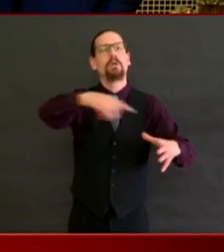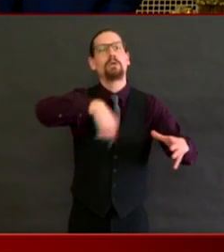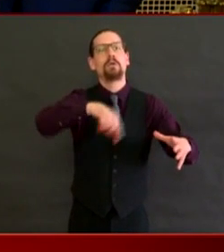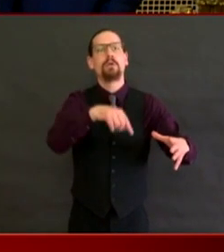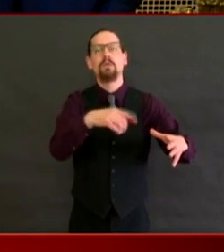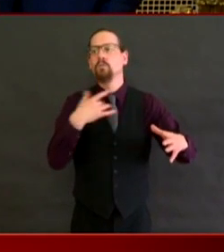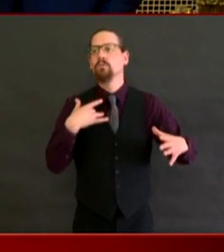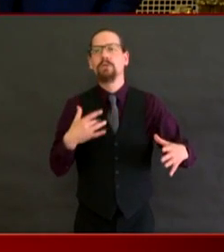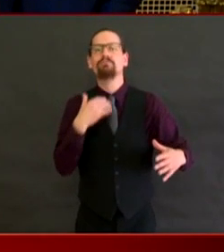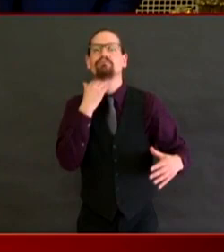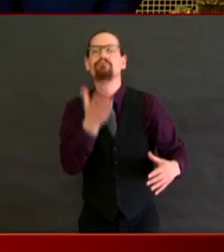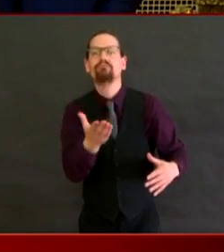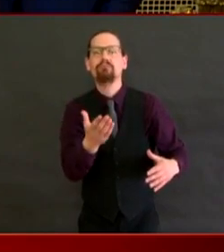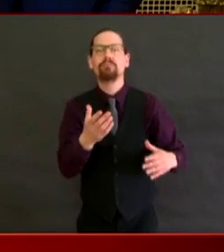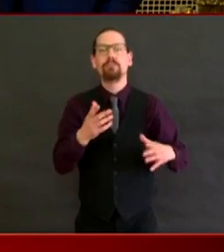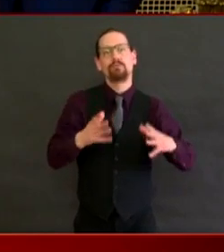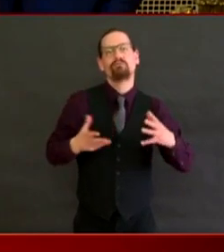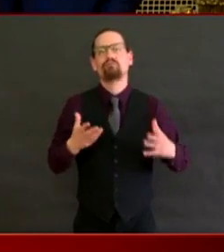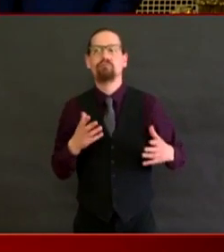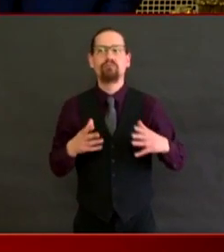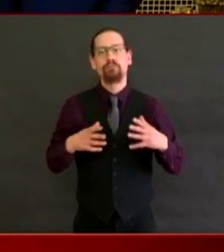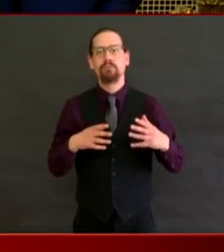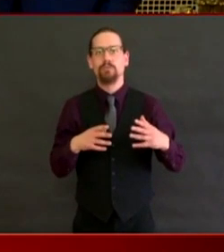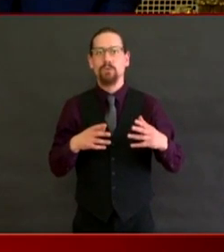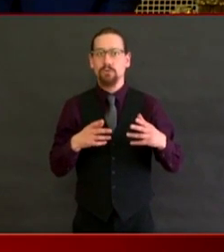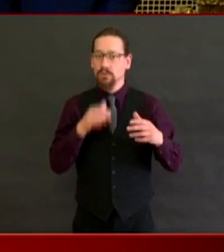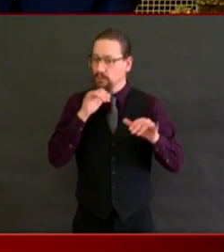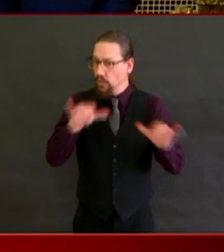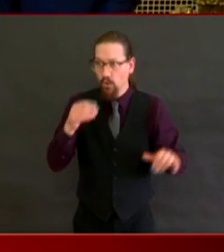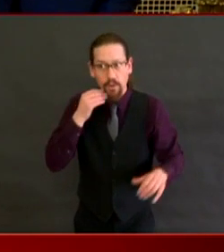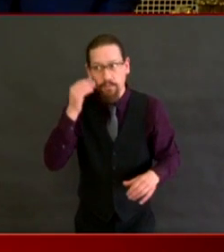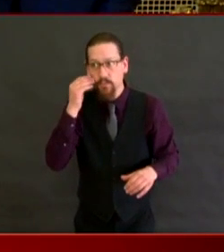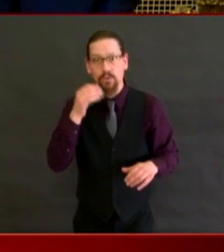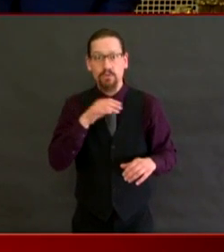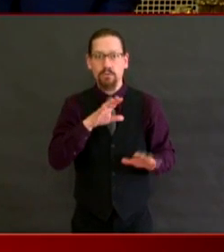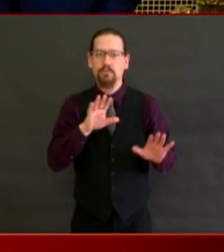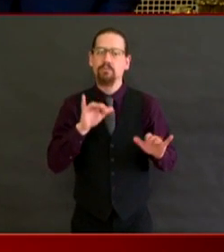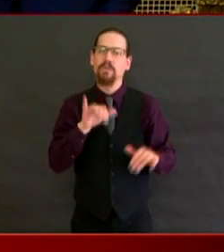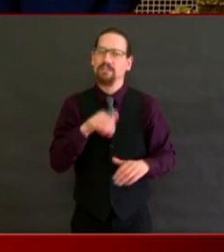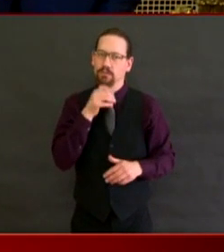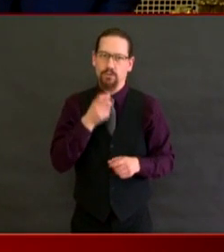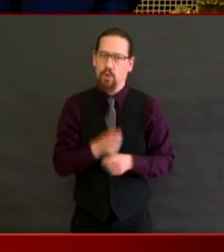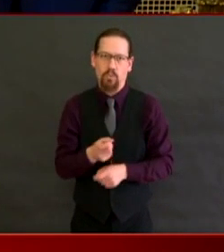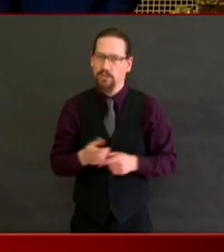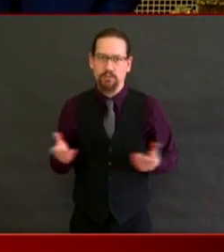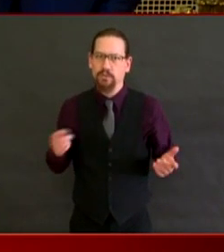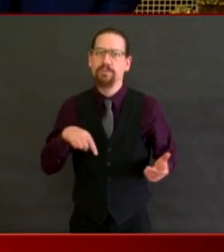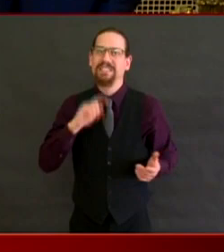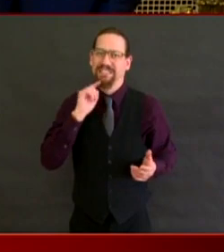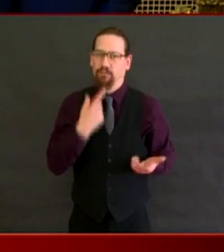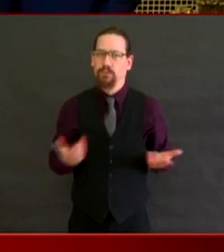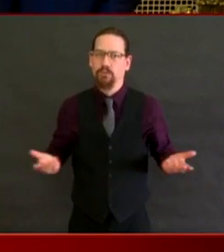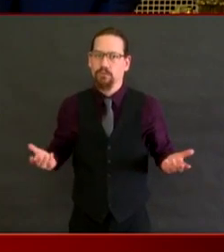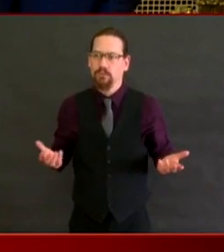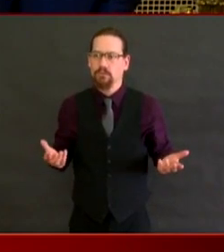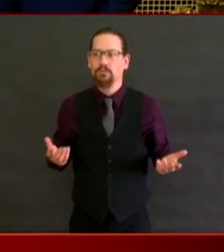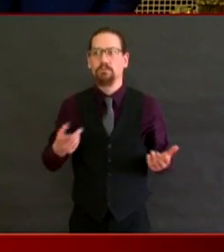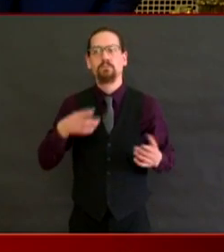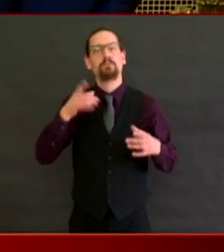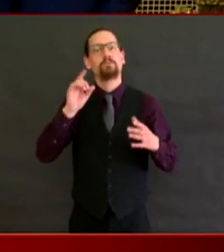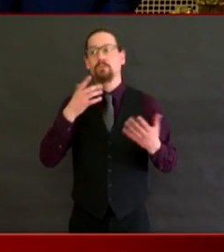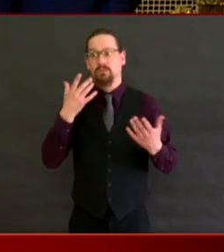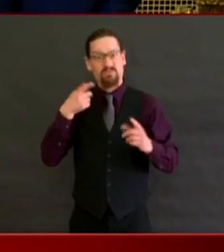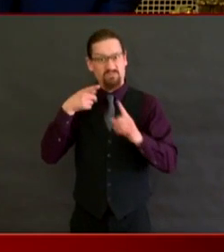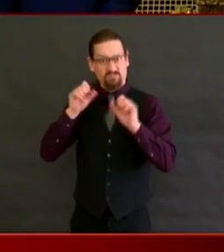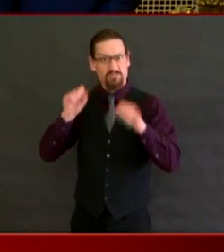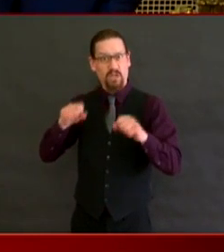stay-at-home order, this isn't a joke. There will be thousands of people in the hospital in Rhode Island with coronavirus in the